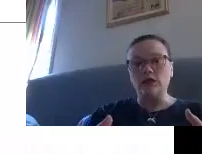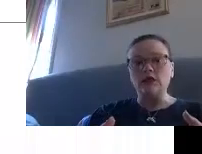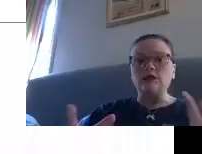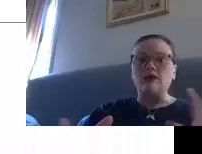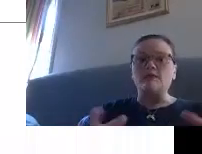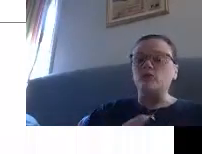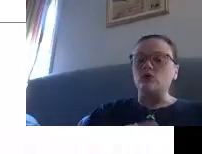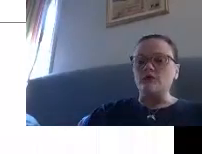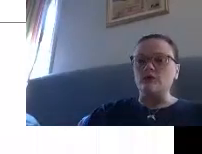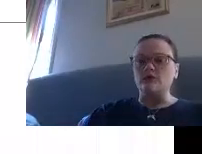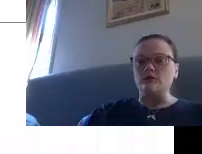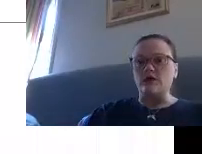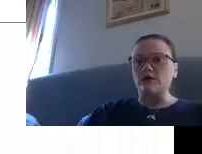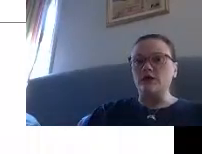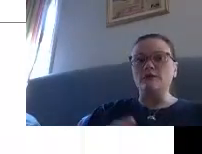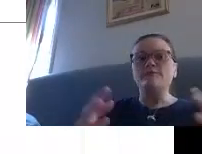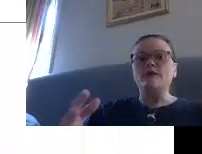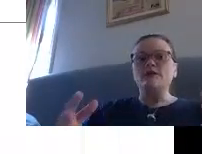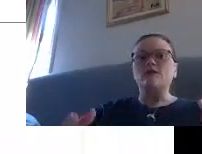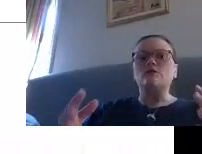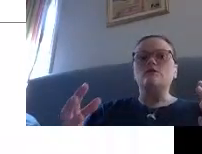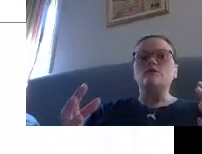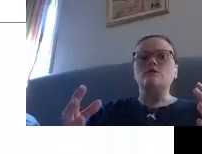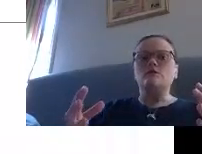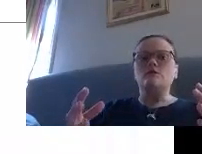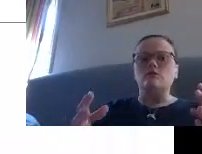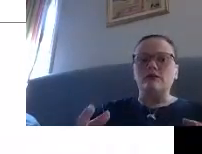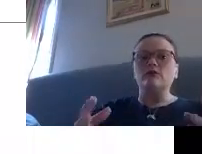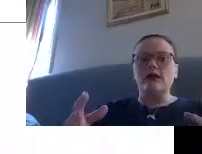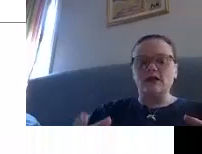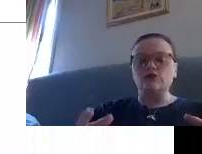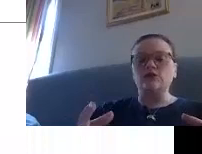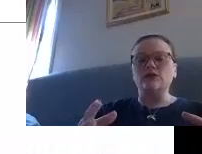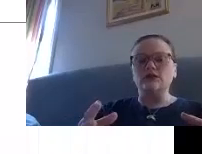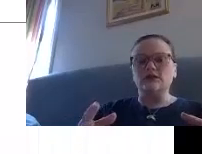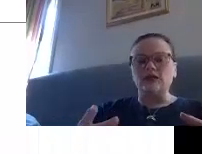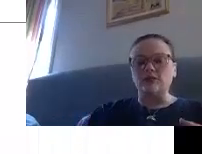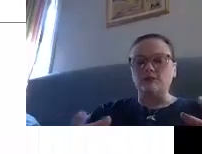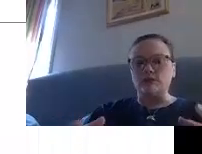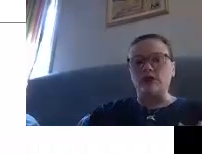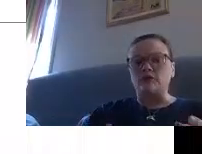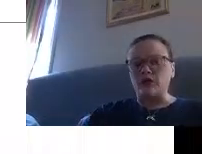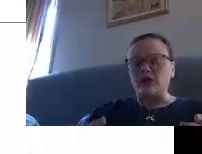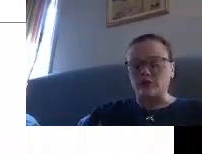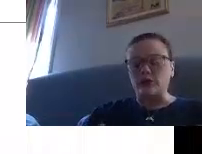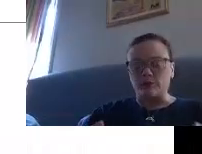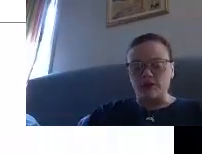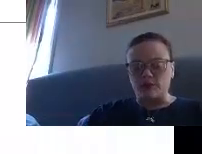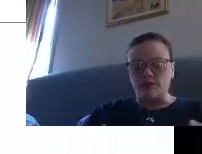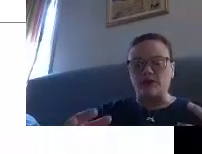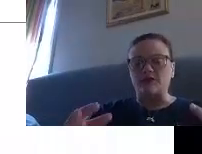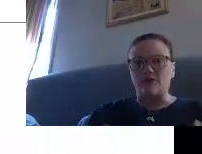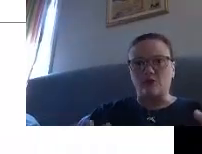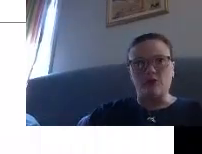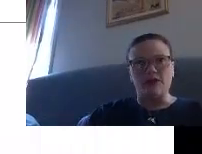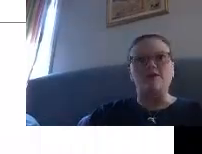3, maybe 4 if you include the moderator. So we were actually telling people no, very important people